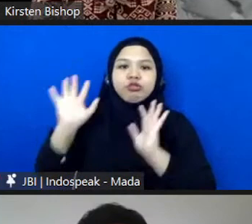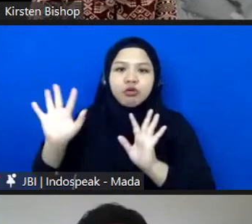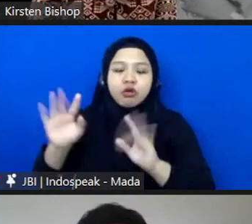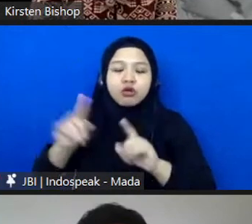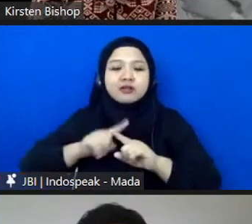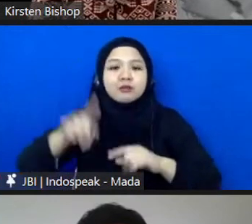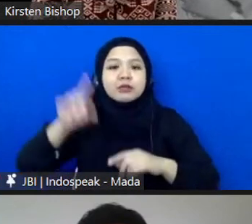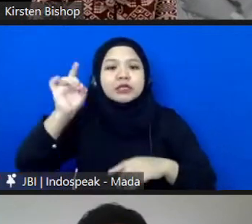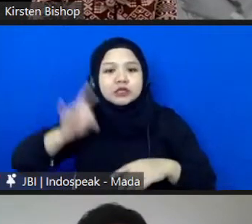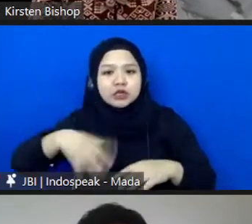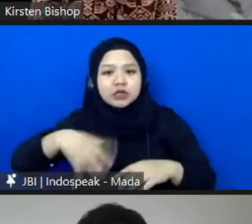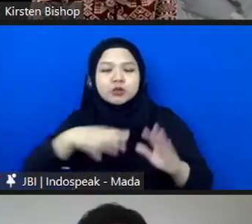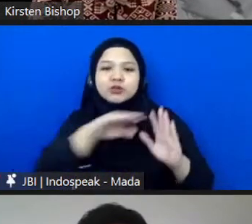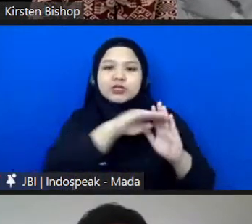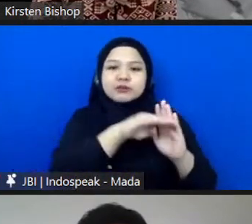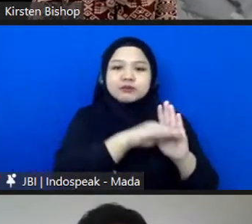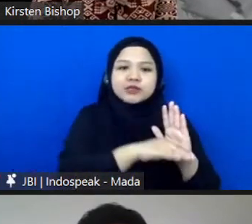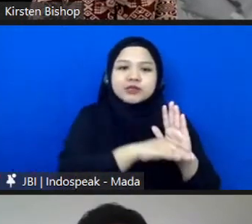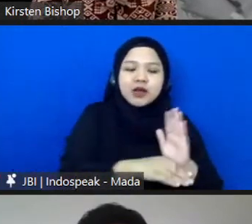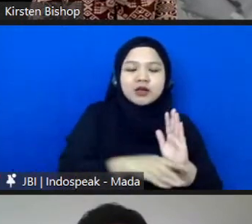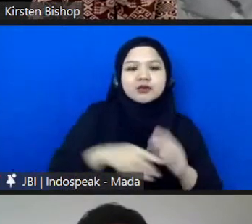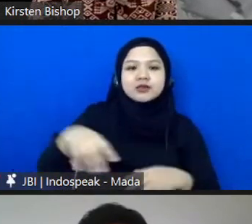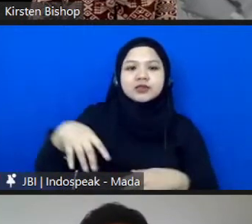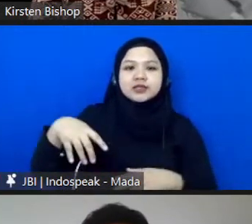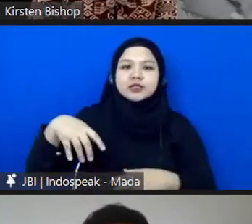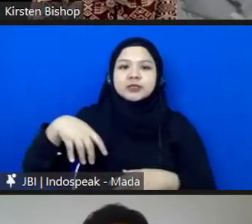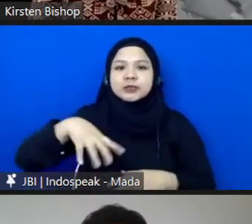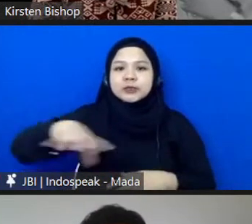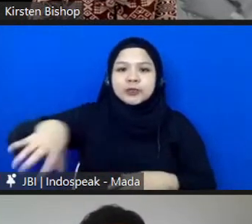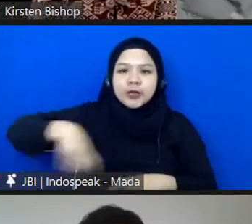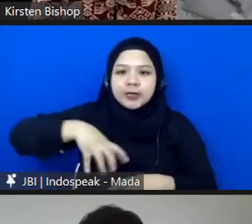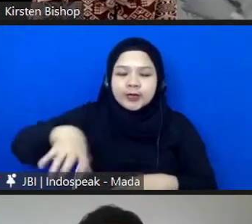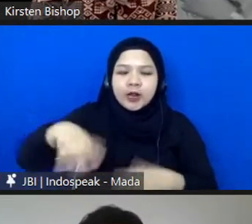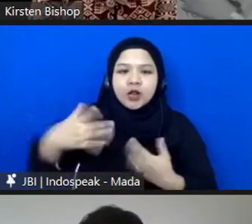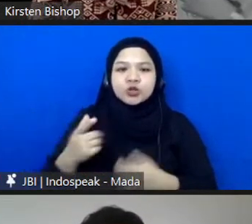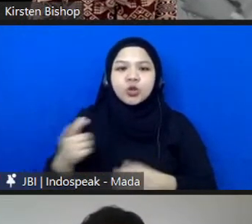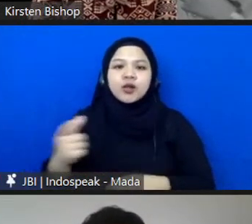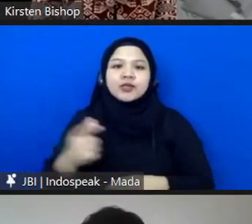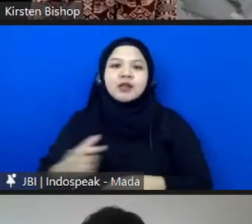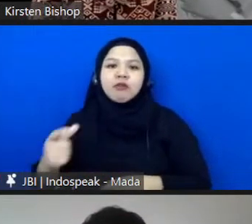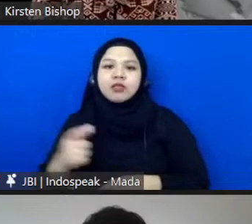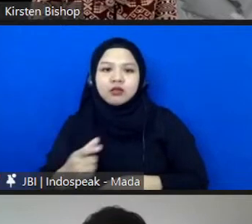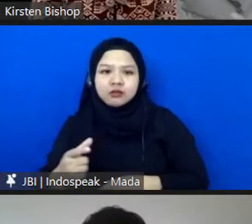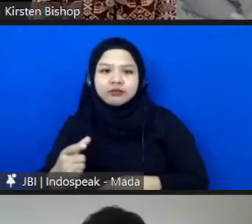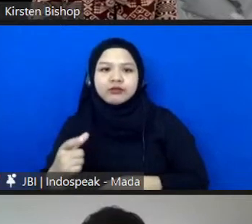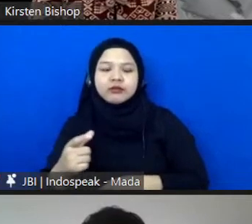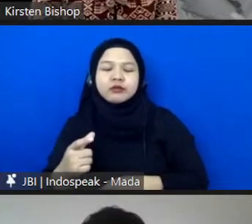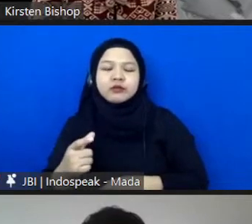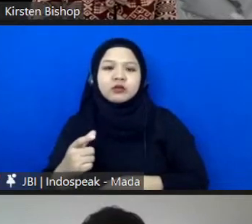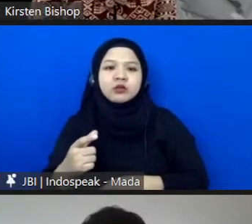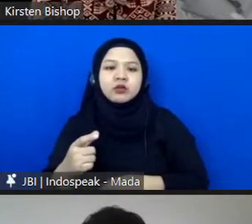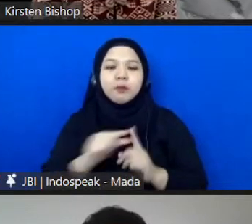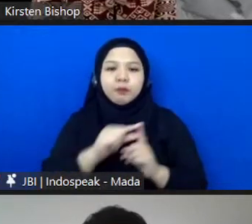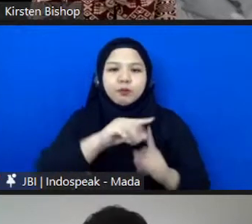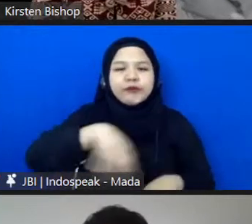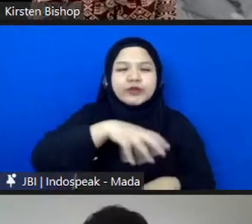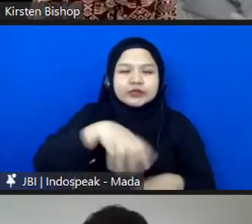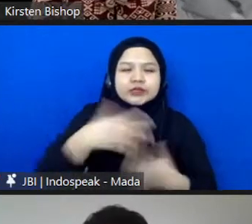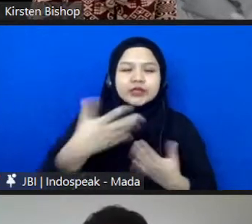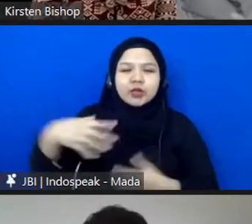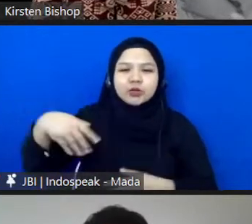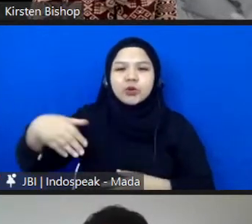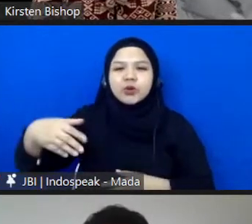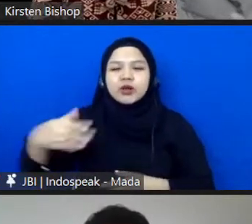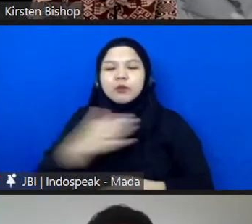at regional and sub-regional level even, which needs to be in